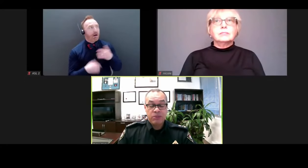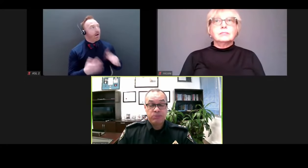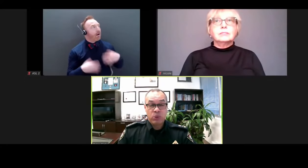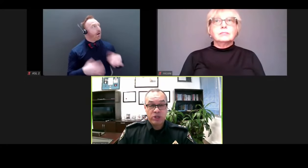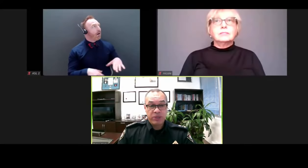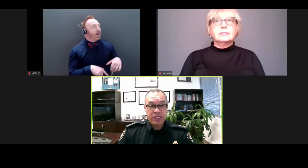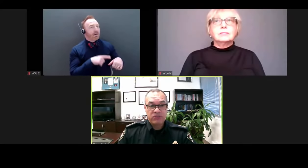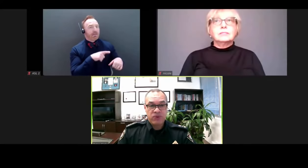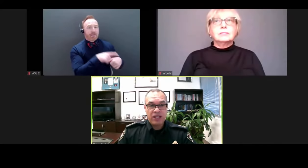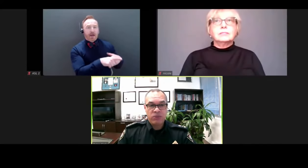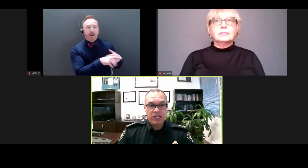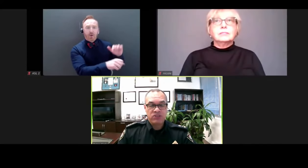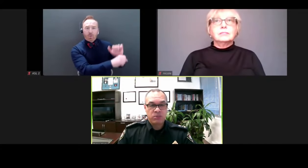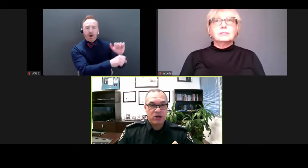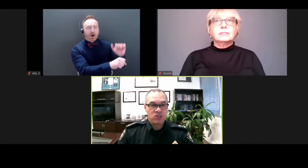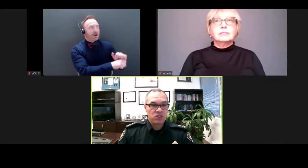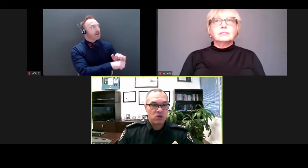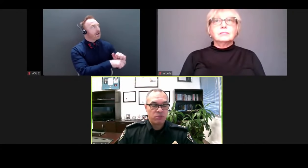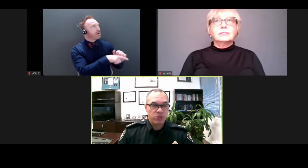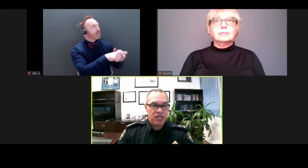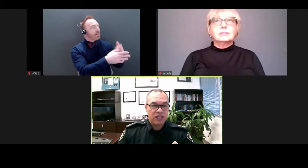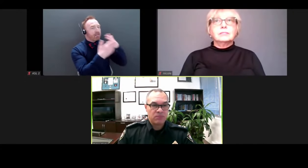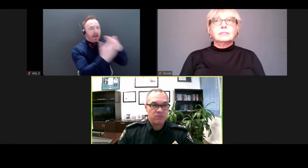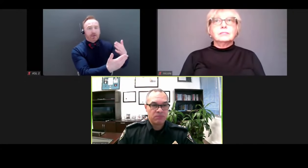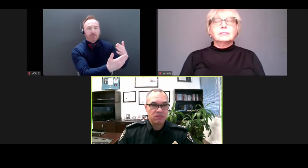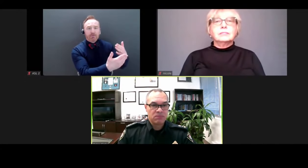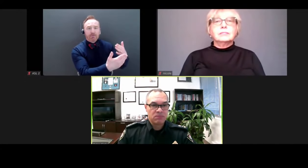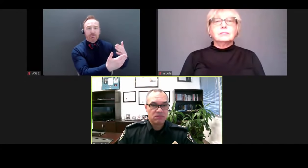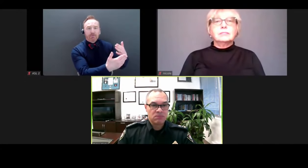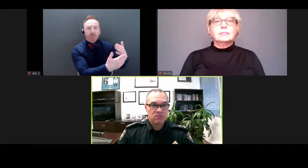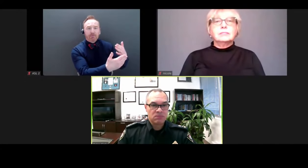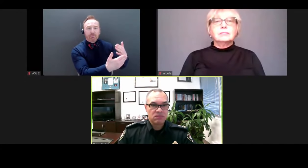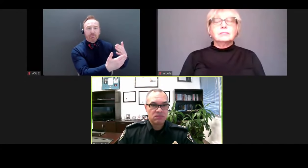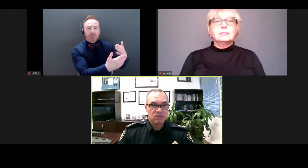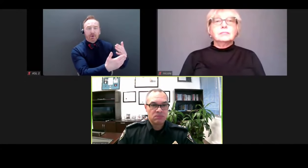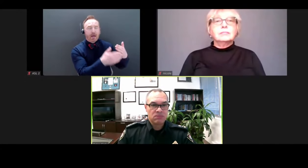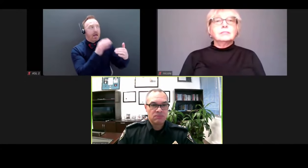They implored me to find ways to better serve and protect them.